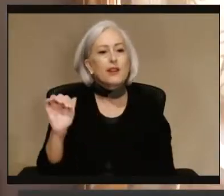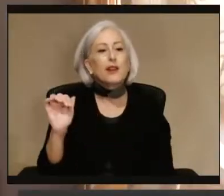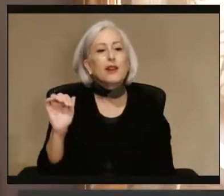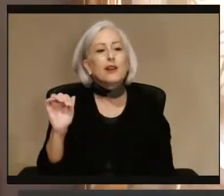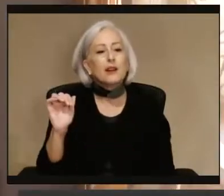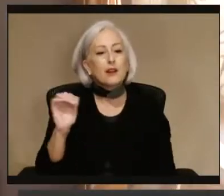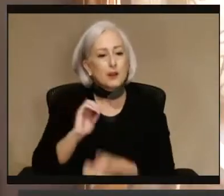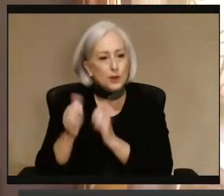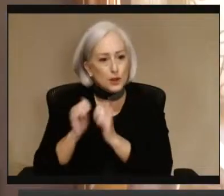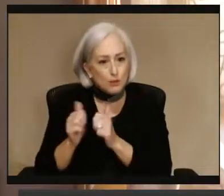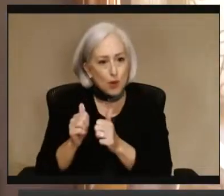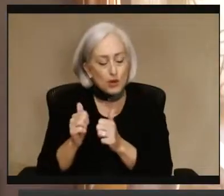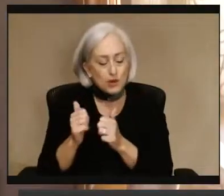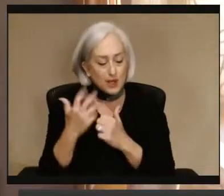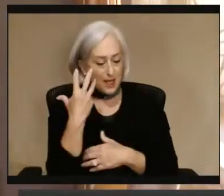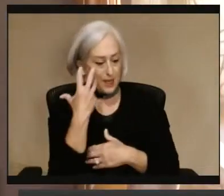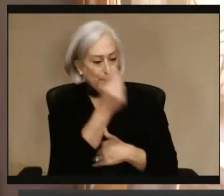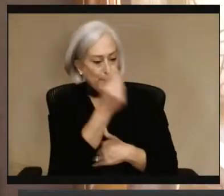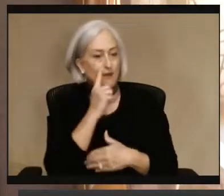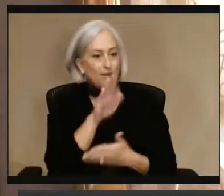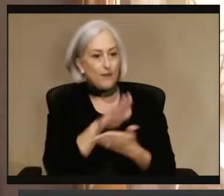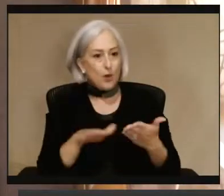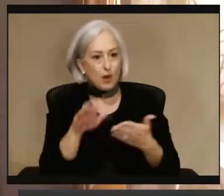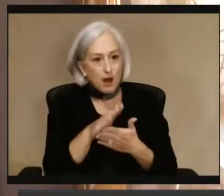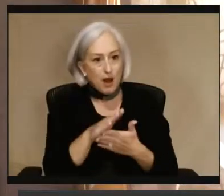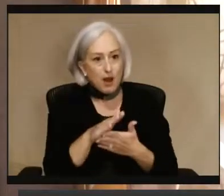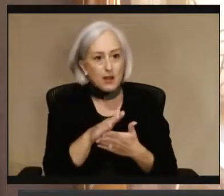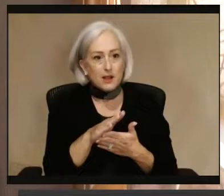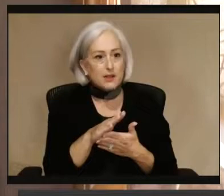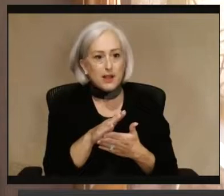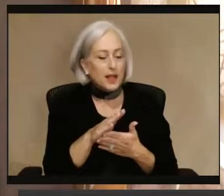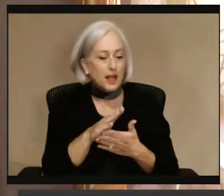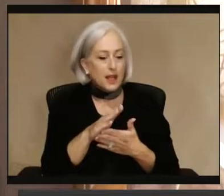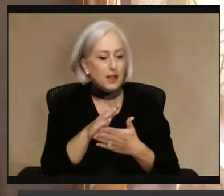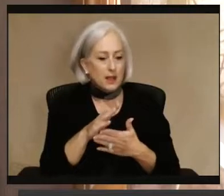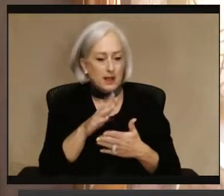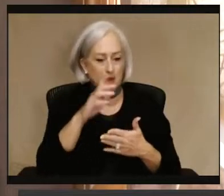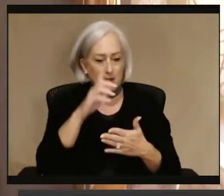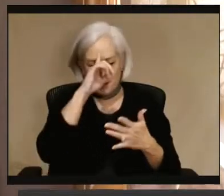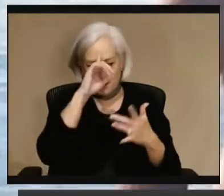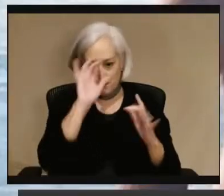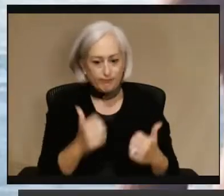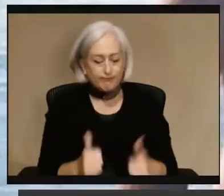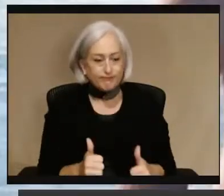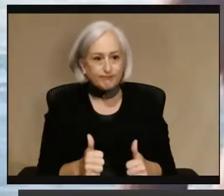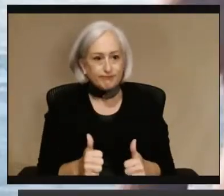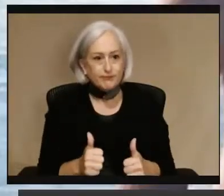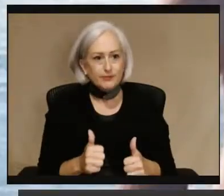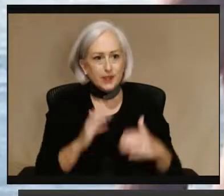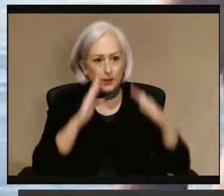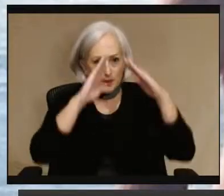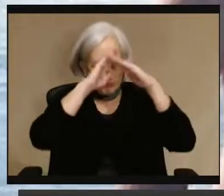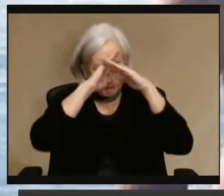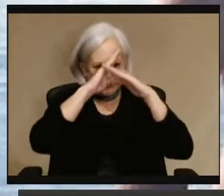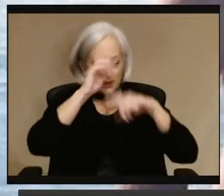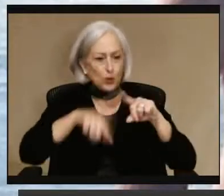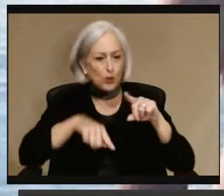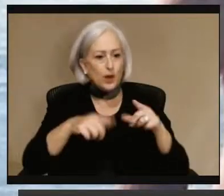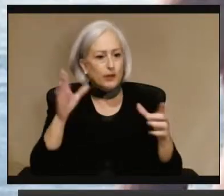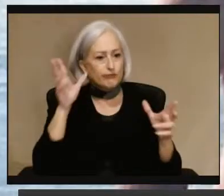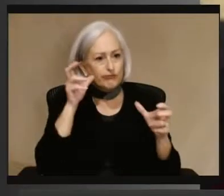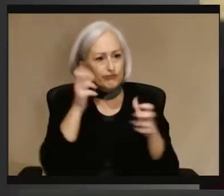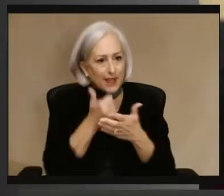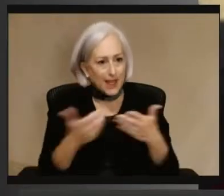break. His mind was a steel trap pretty much, and we couldn't get through to him. He wasn't the Carl that we've always known. Carl, like so many young